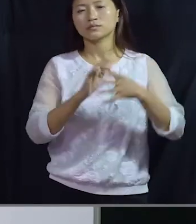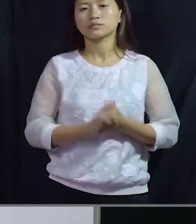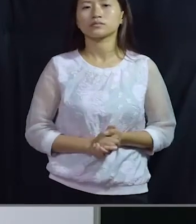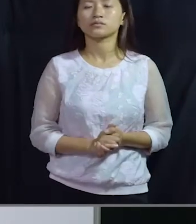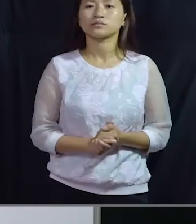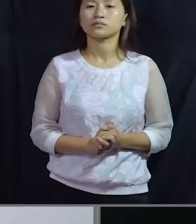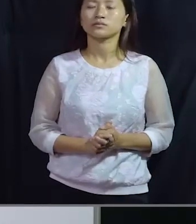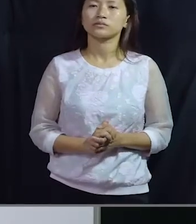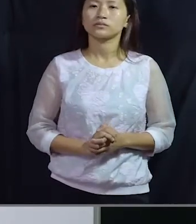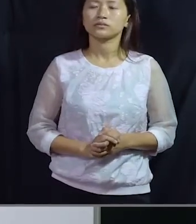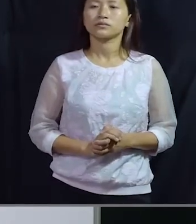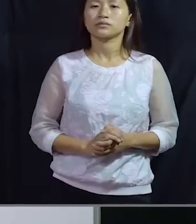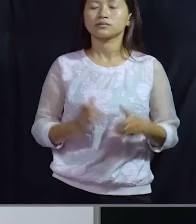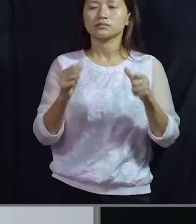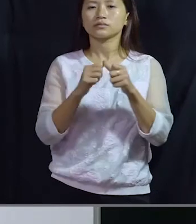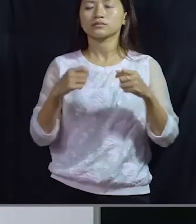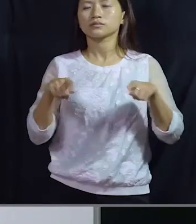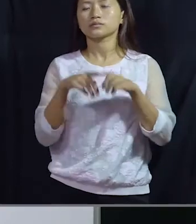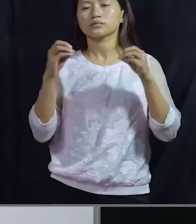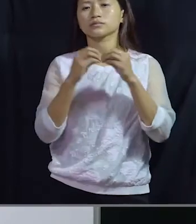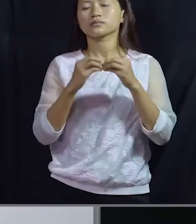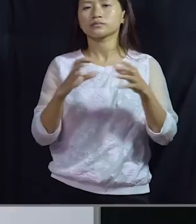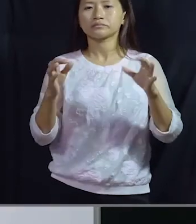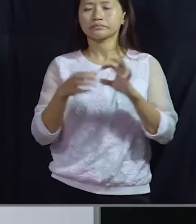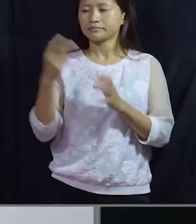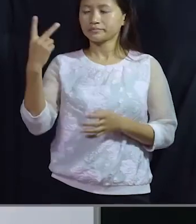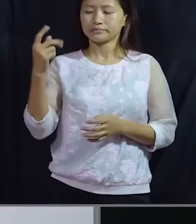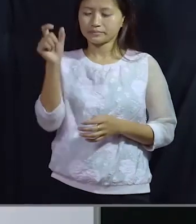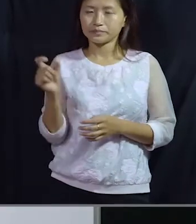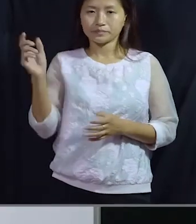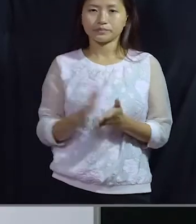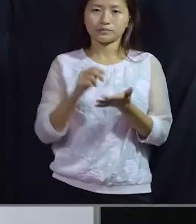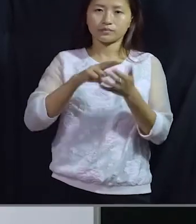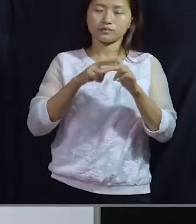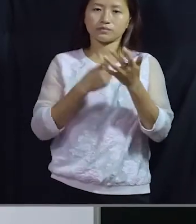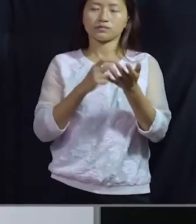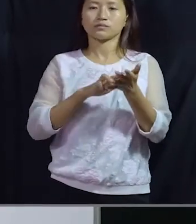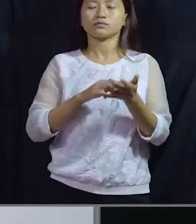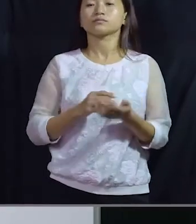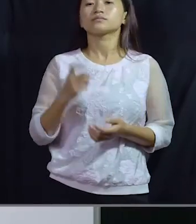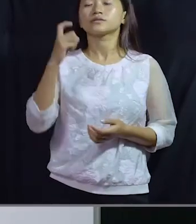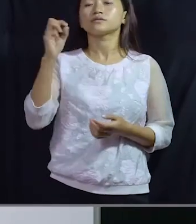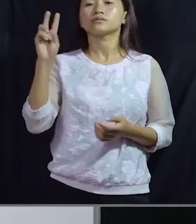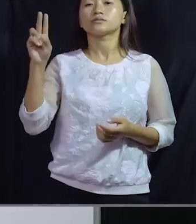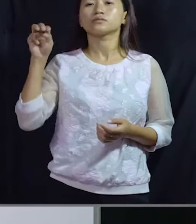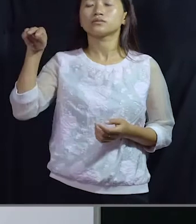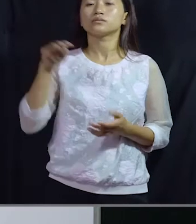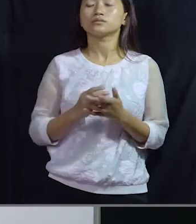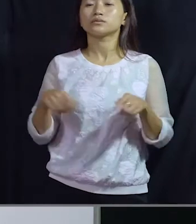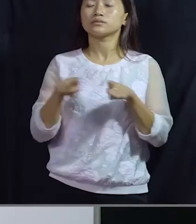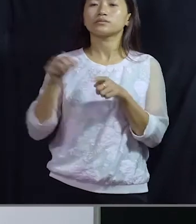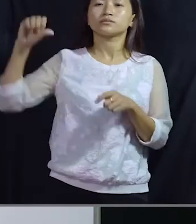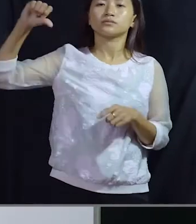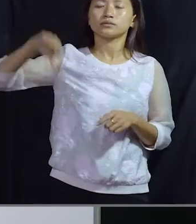Question number 54. A and B were partners in a firm with capitals of 72,000 and